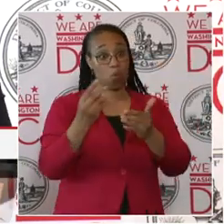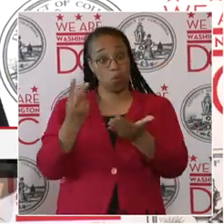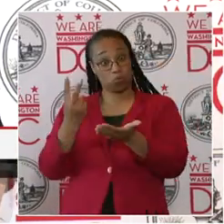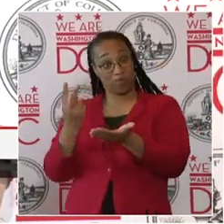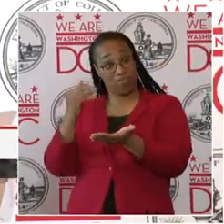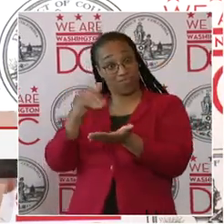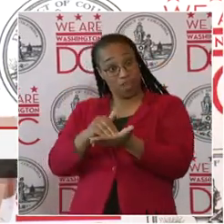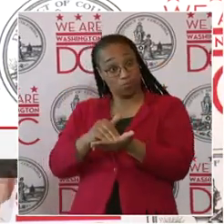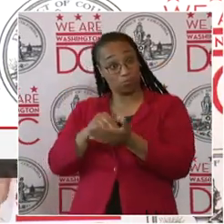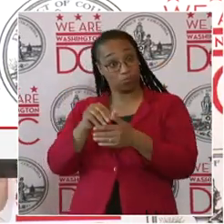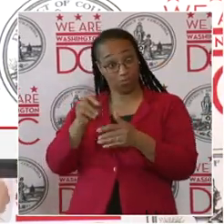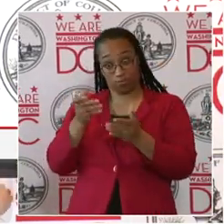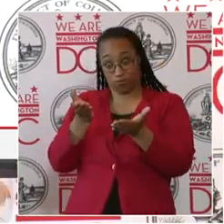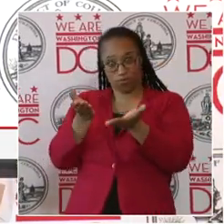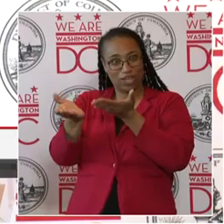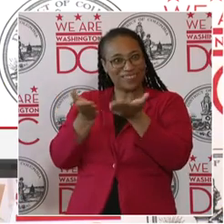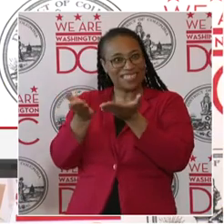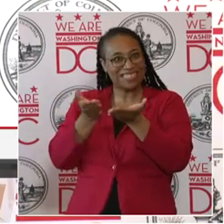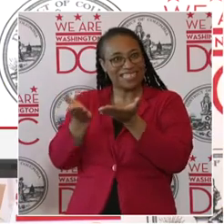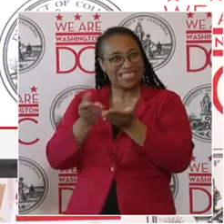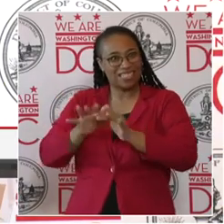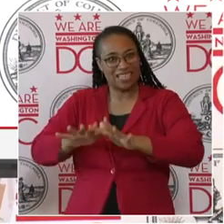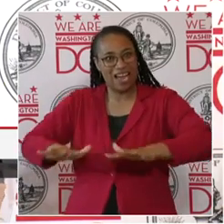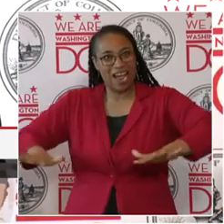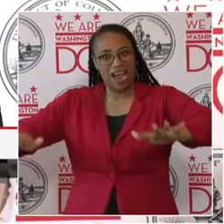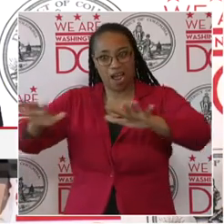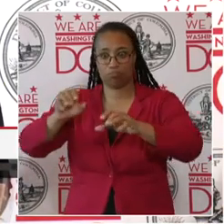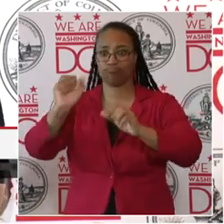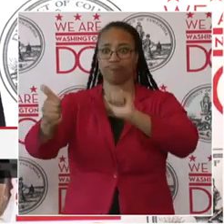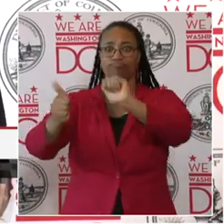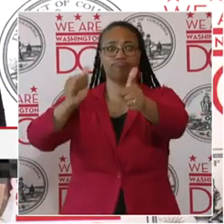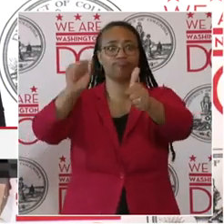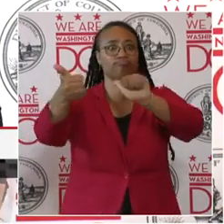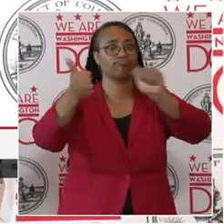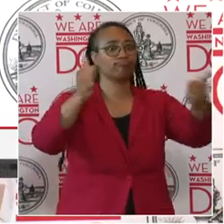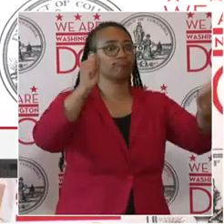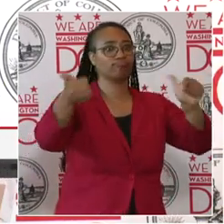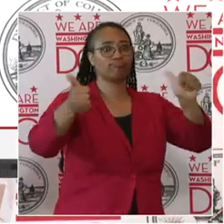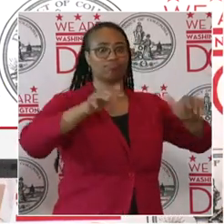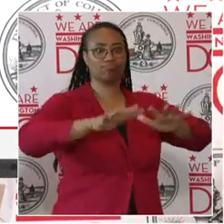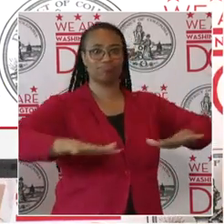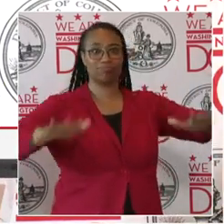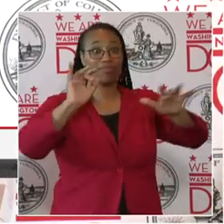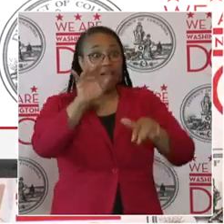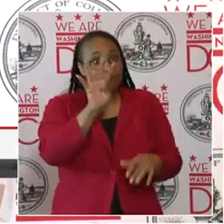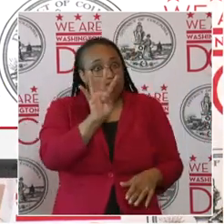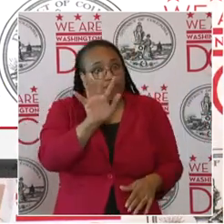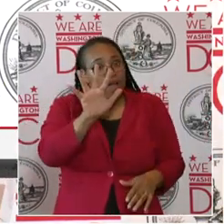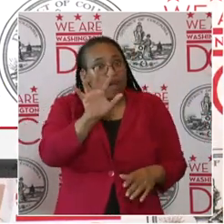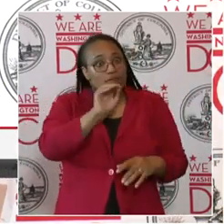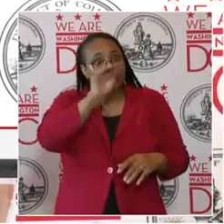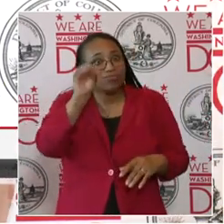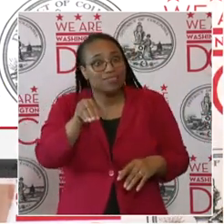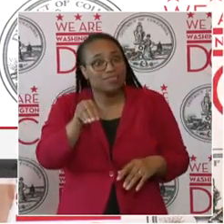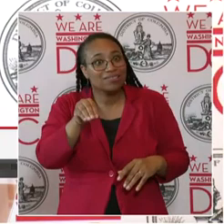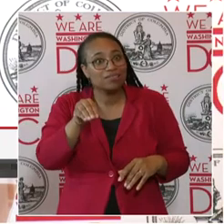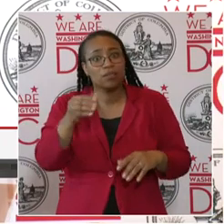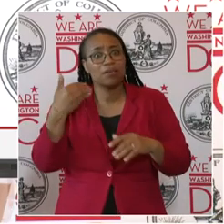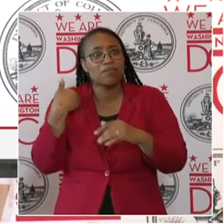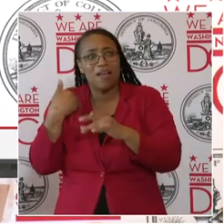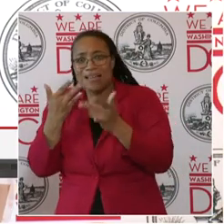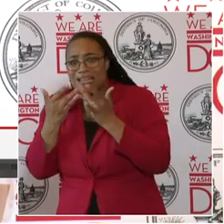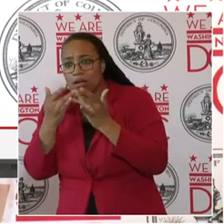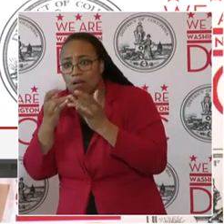by subsidized child care, and fully 43% of our kids between 0 and